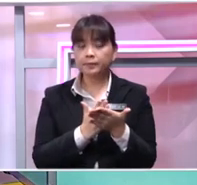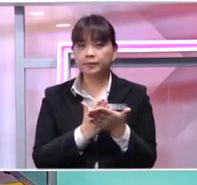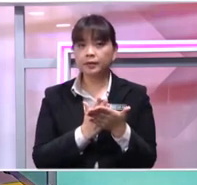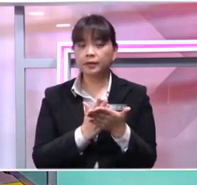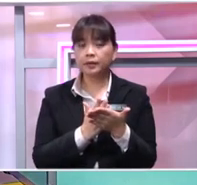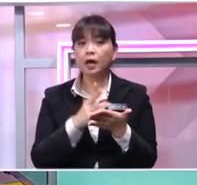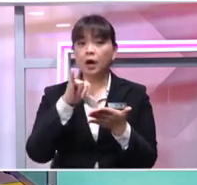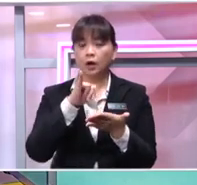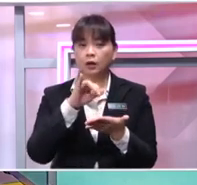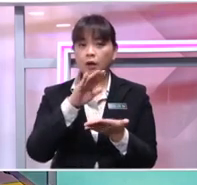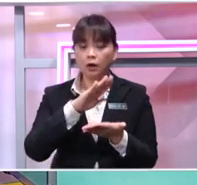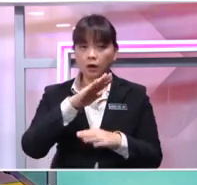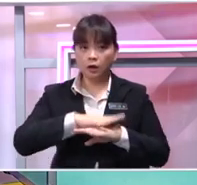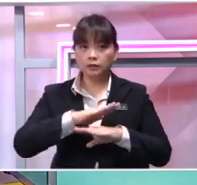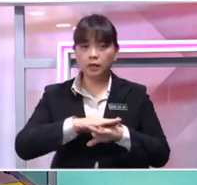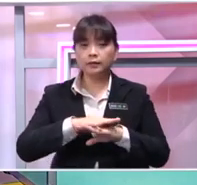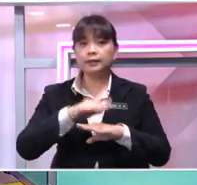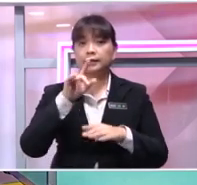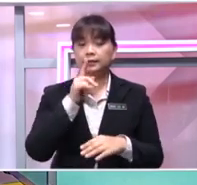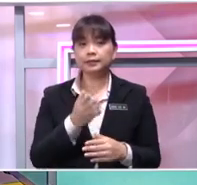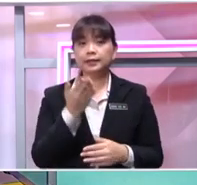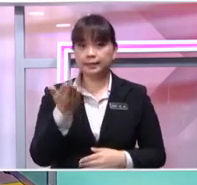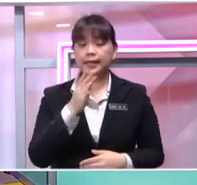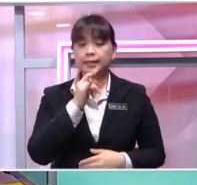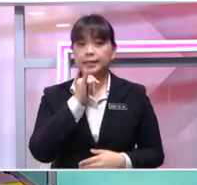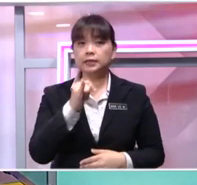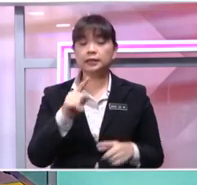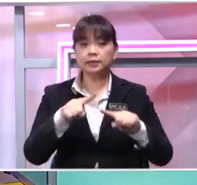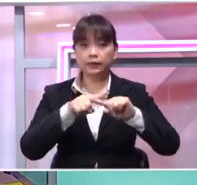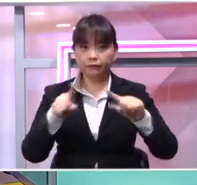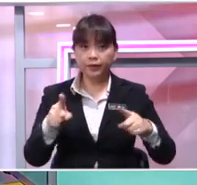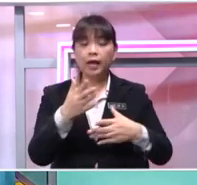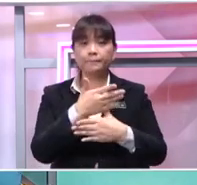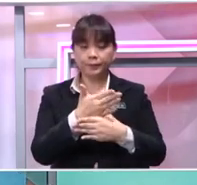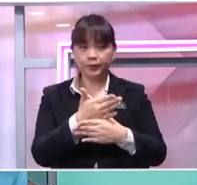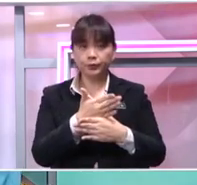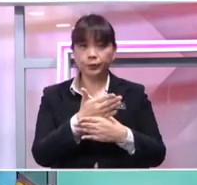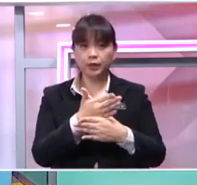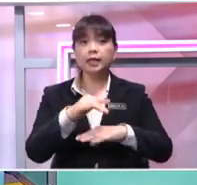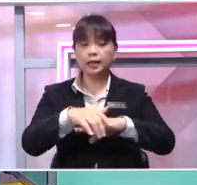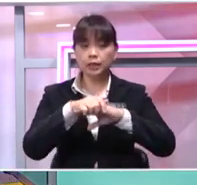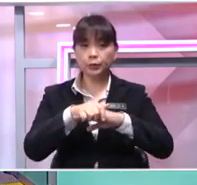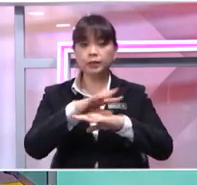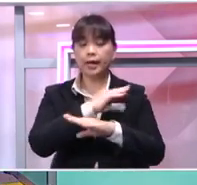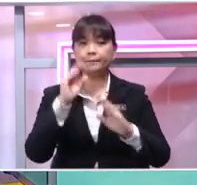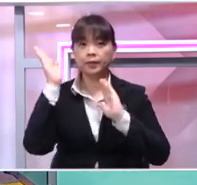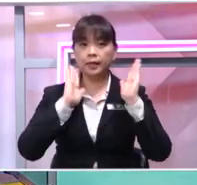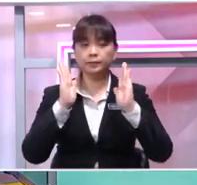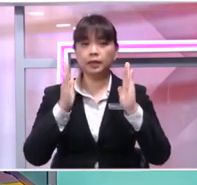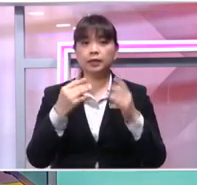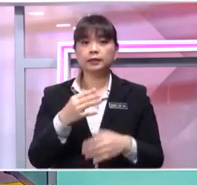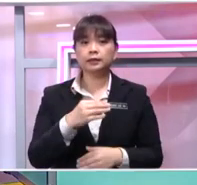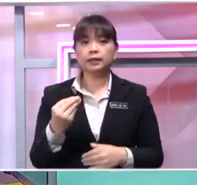I told you that there is a difference between code break English and code break in Bahasa Melayu. Yeah. Okay, I want to show you